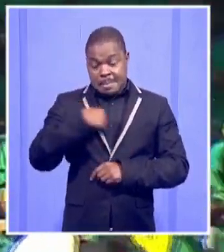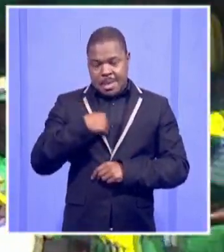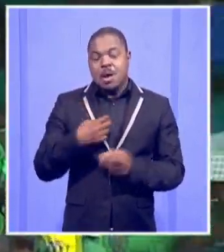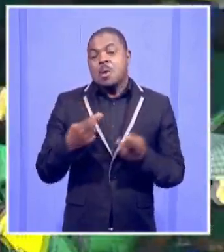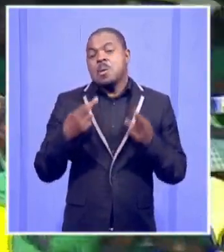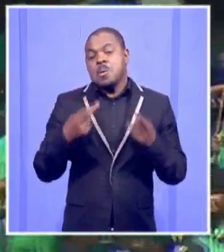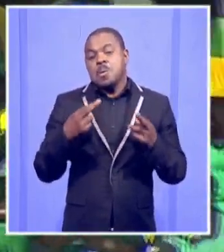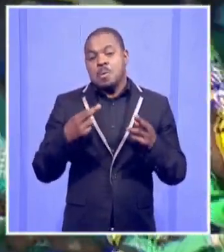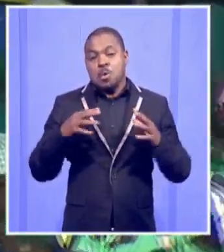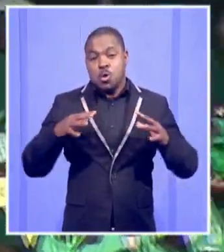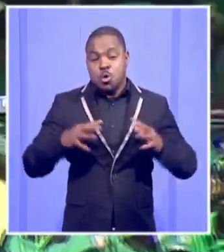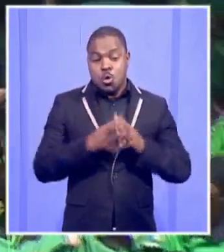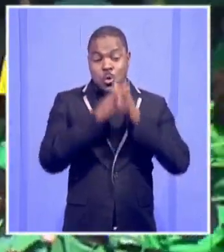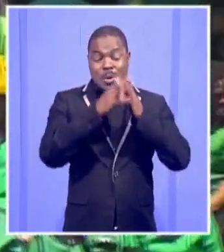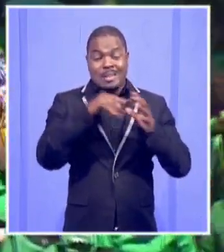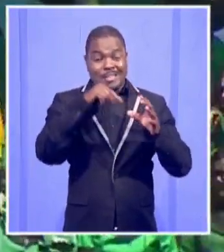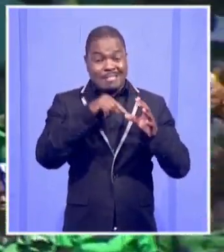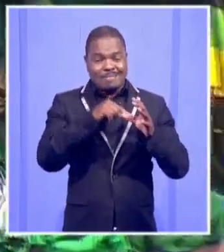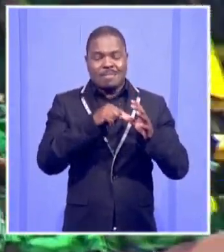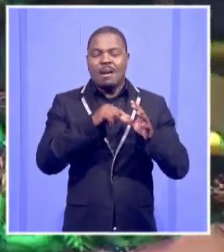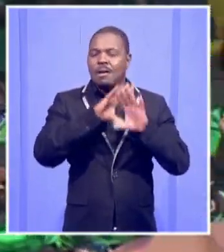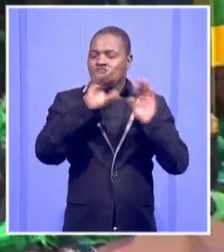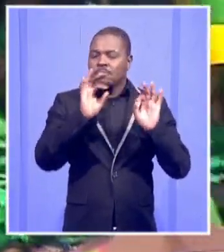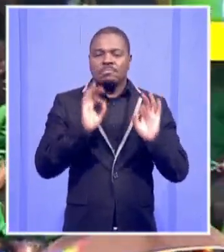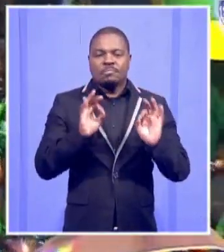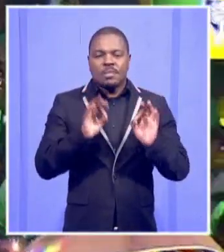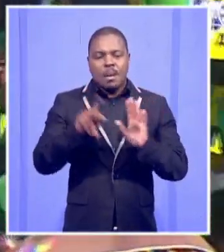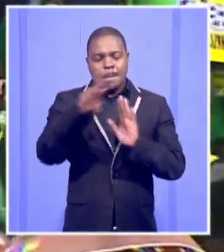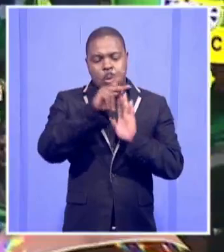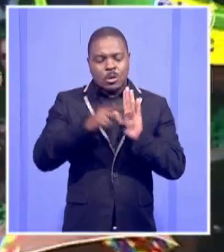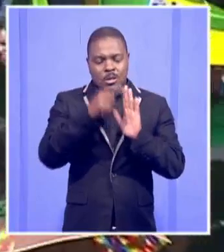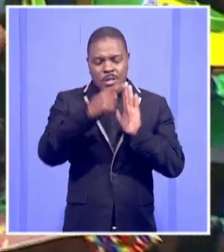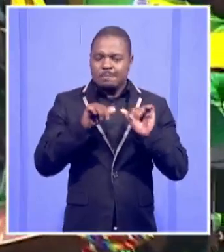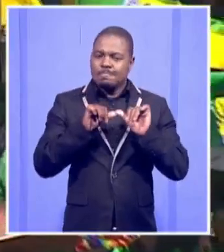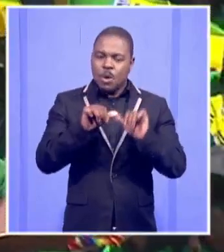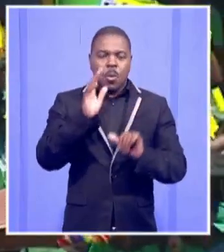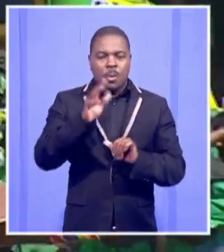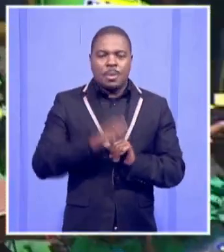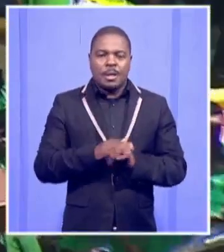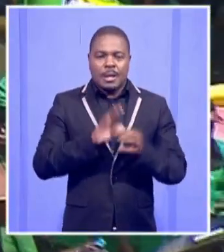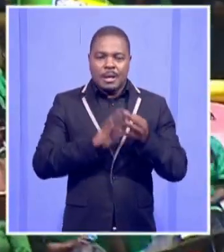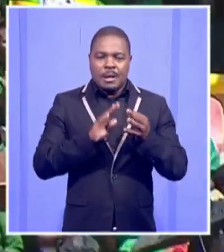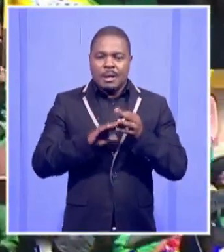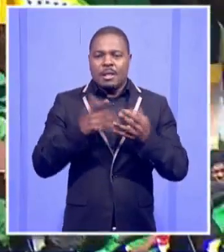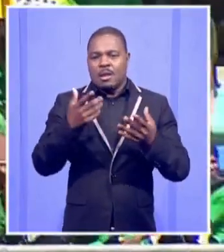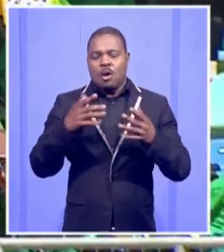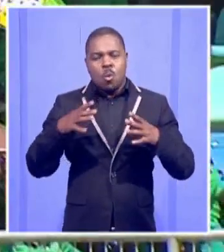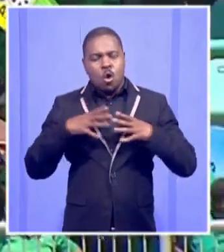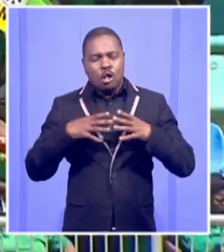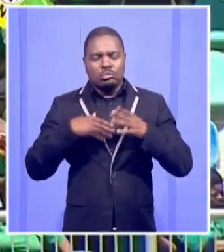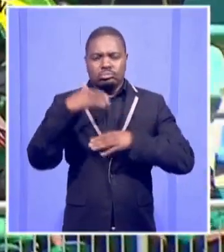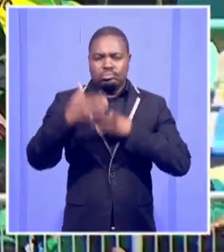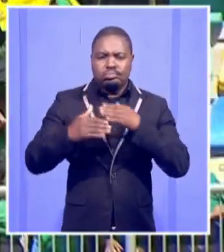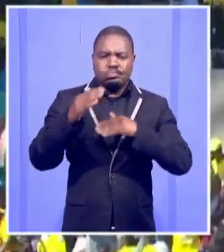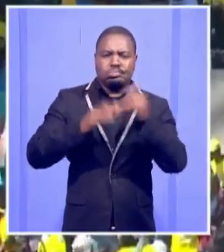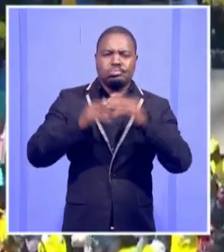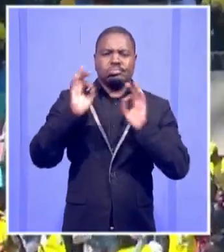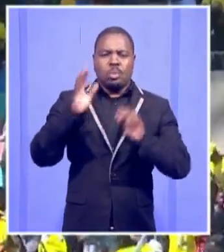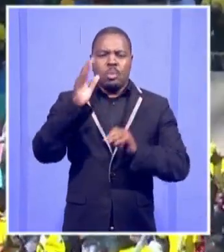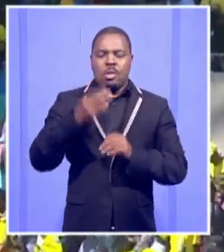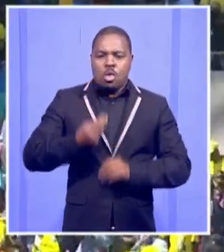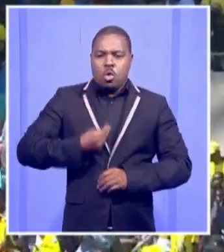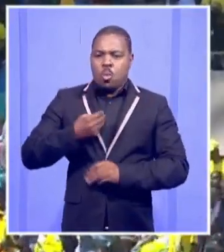this unity, everything is going to be intact. Policies are going to be maintained. Work is going to be created. Youth is going to be